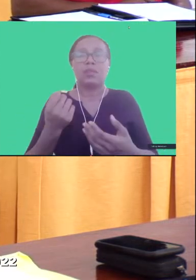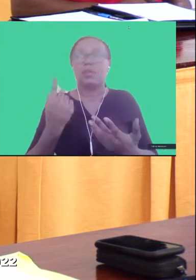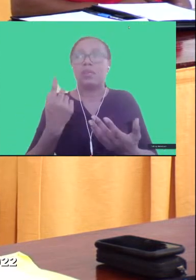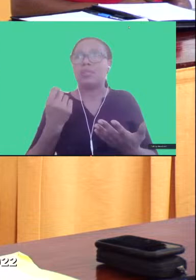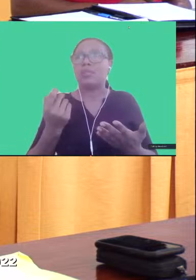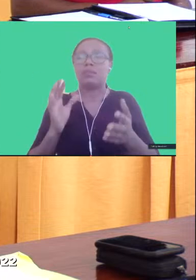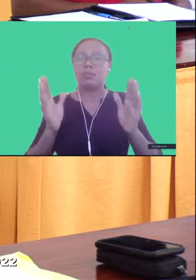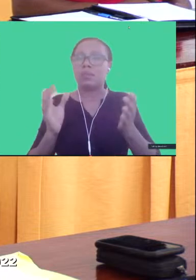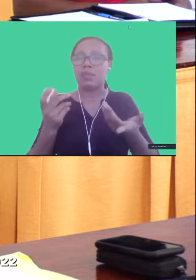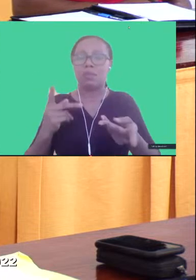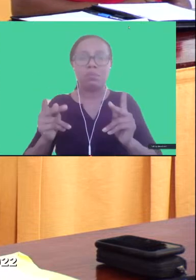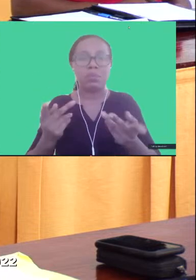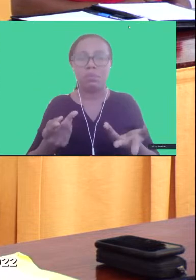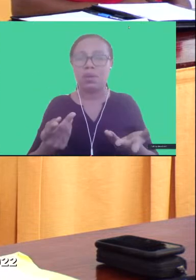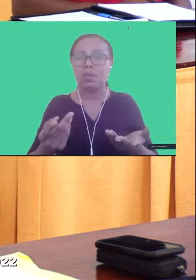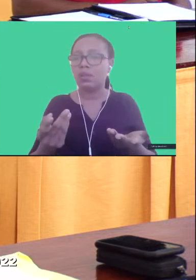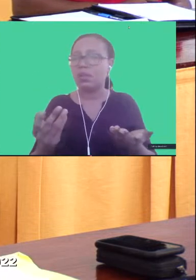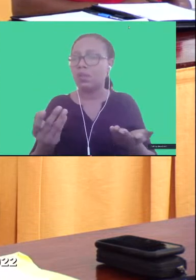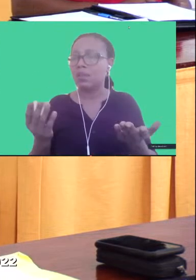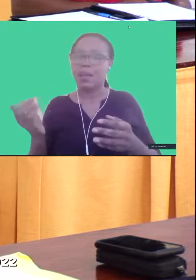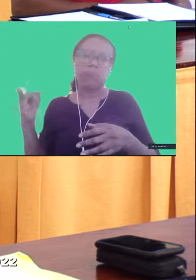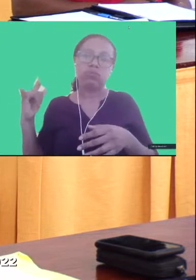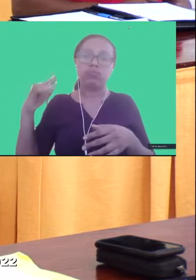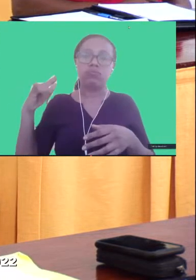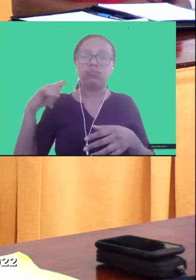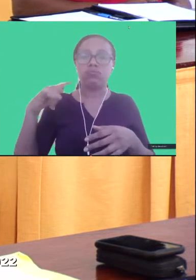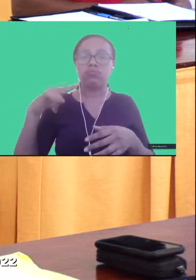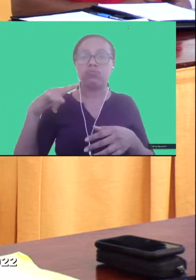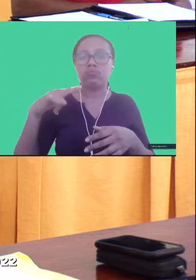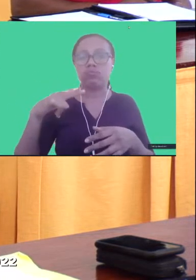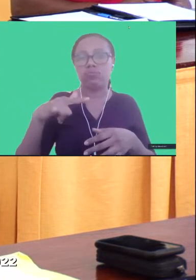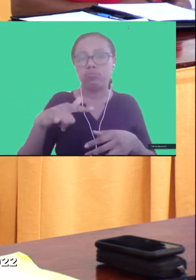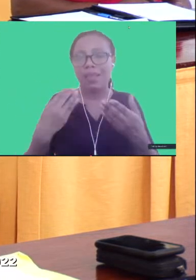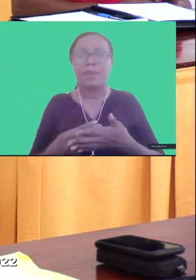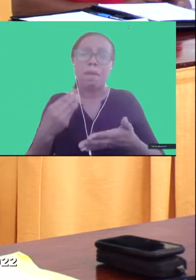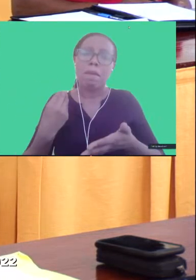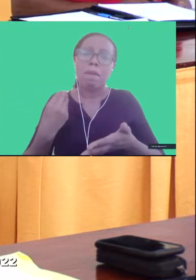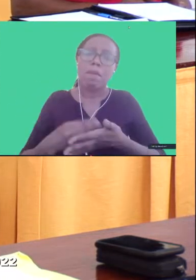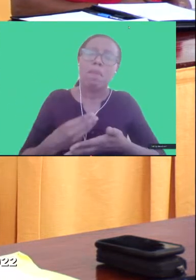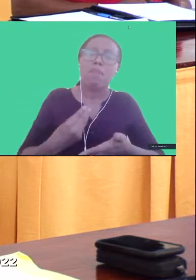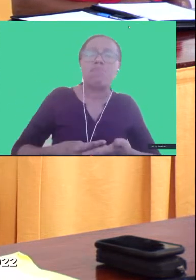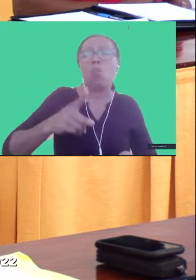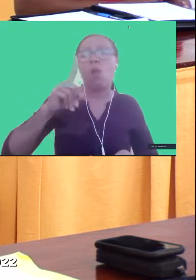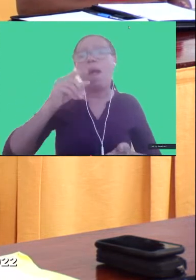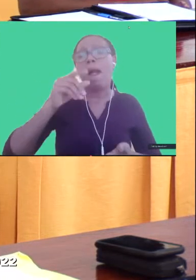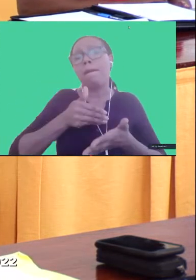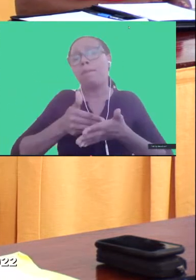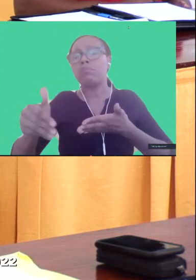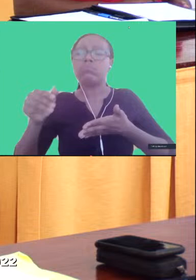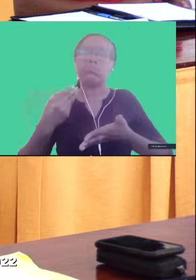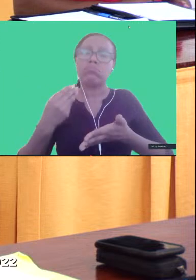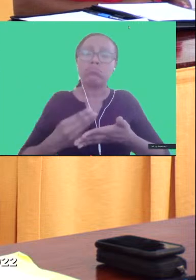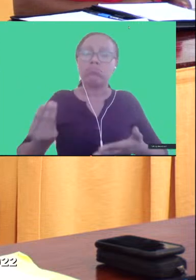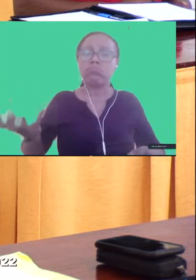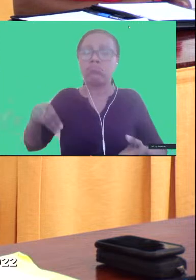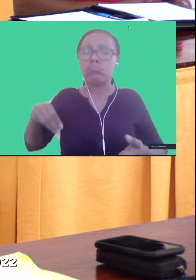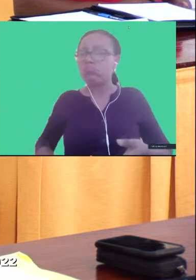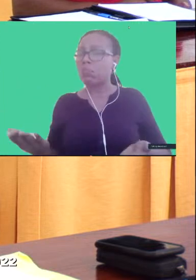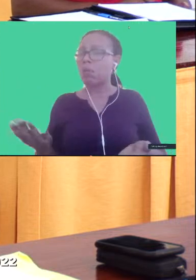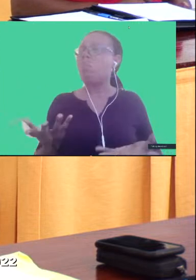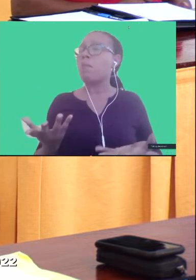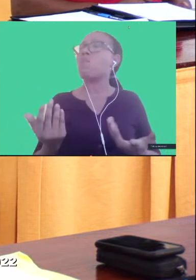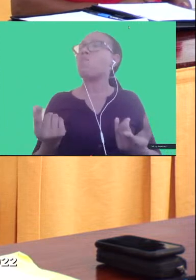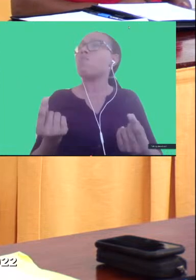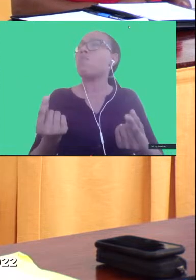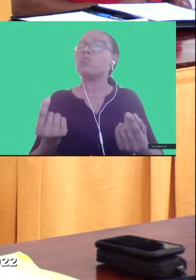to get through town planning fast, or the Ministry of the Department of Immigration fast. The reality is that we have to facilitate every